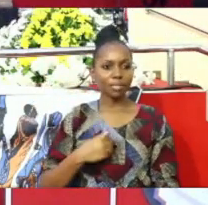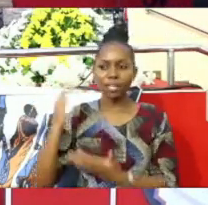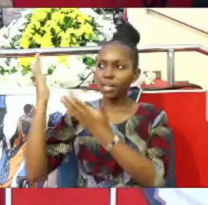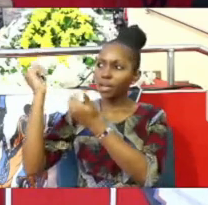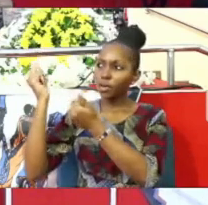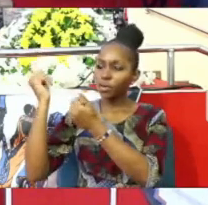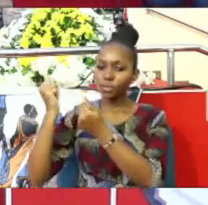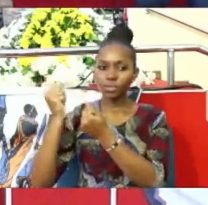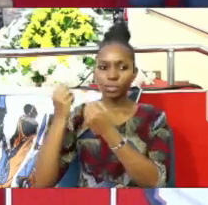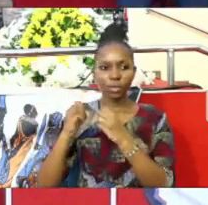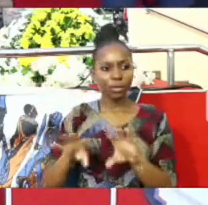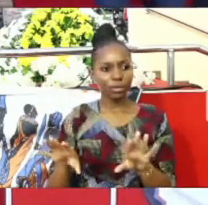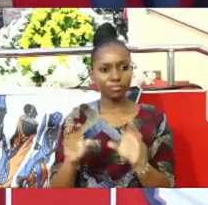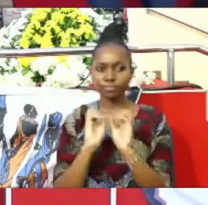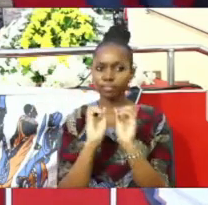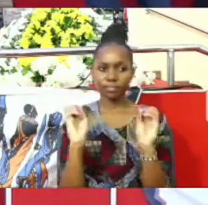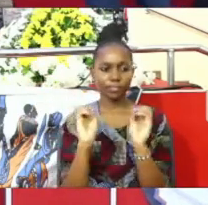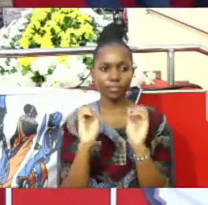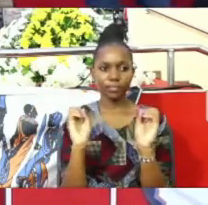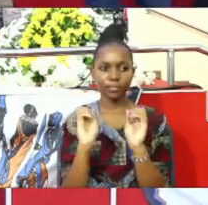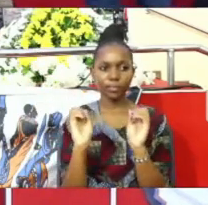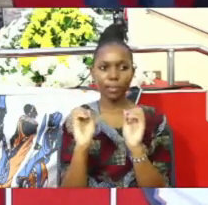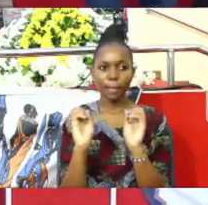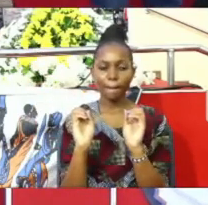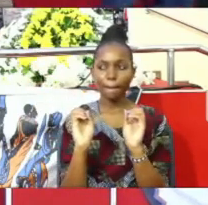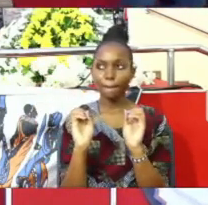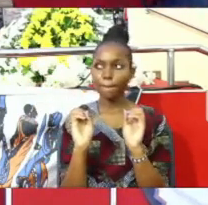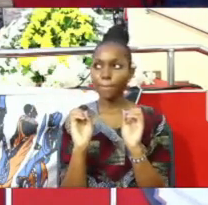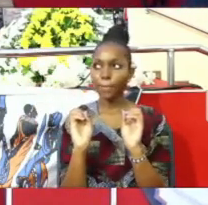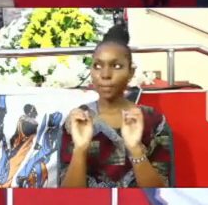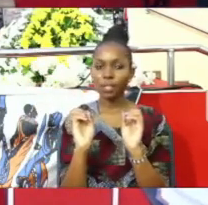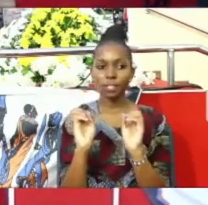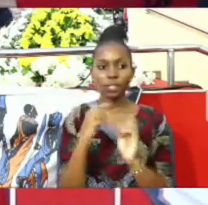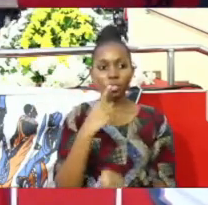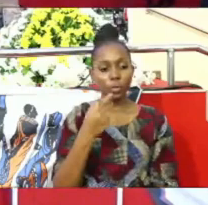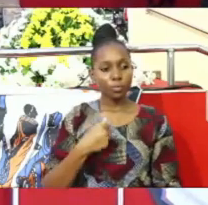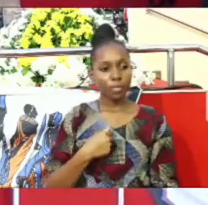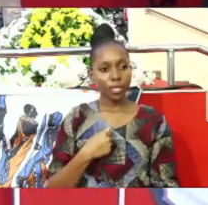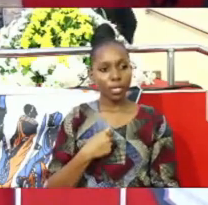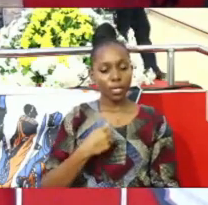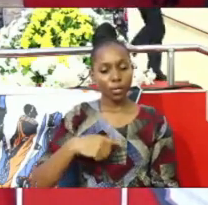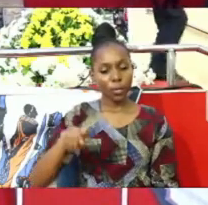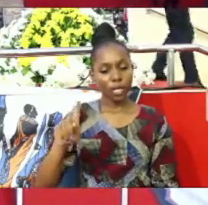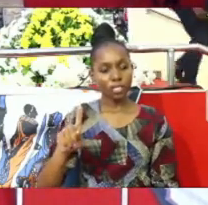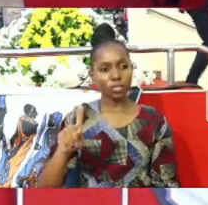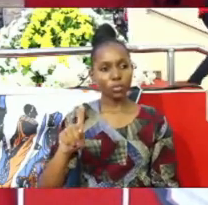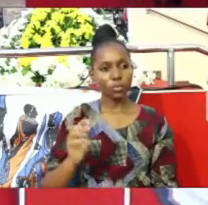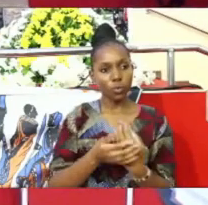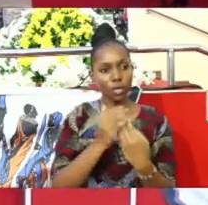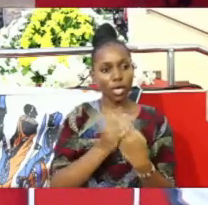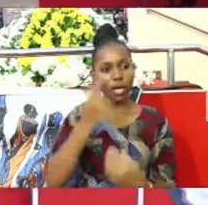I'd go to graze my father's little goats. Aha, nikawa nikienda kuchunga mbuzi za babangu. And I would speak